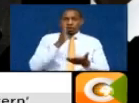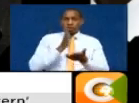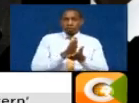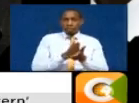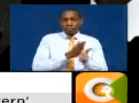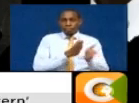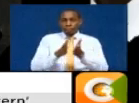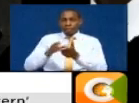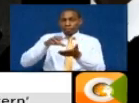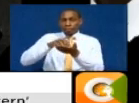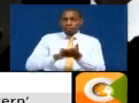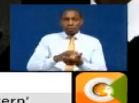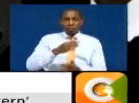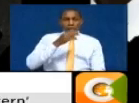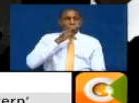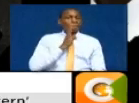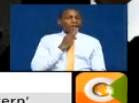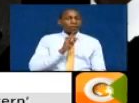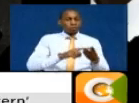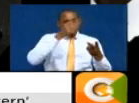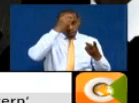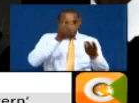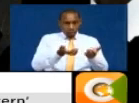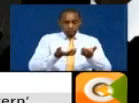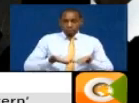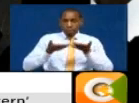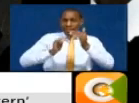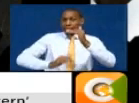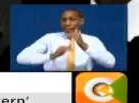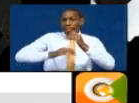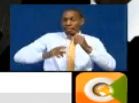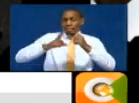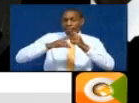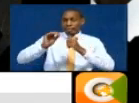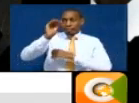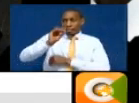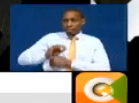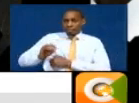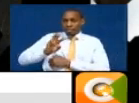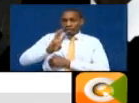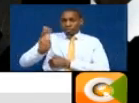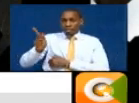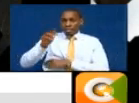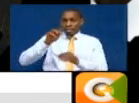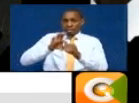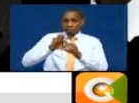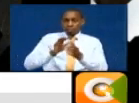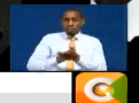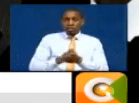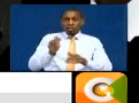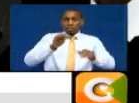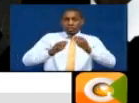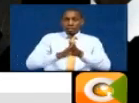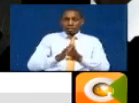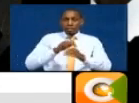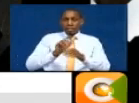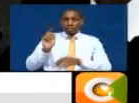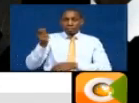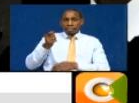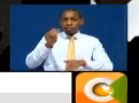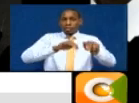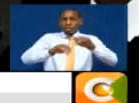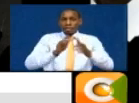plum slots, Mudavadi and Wetangula are required to deliver at least 70% of the Western Kenya votes that will be cast in the August